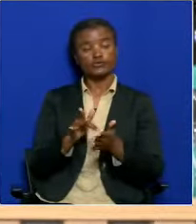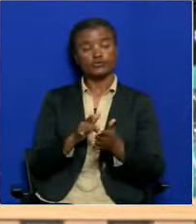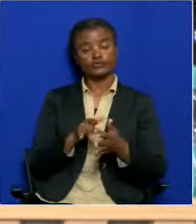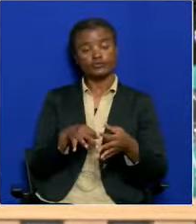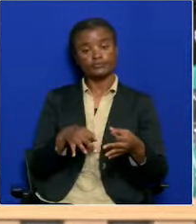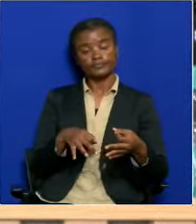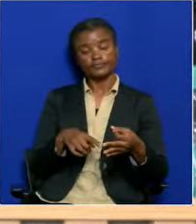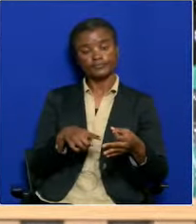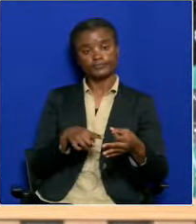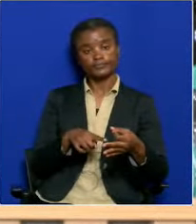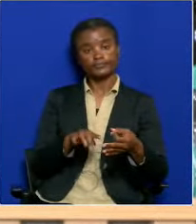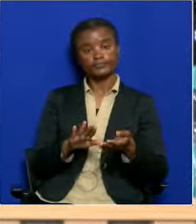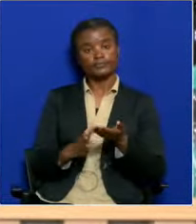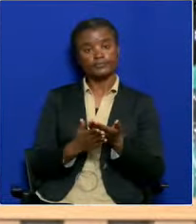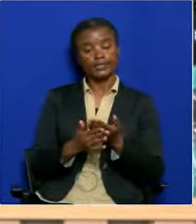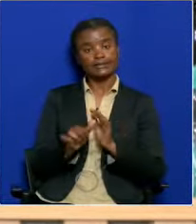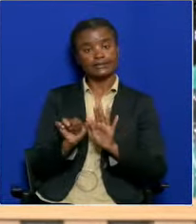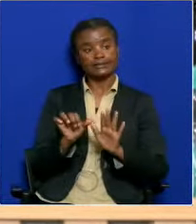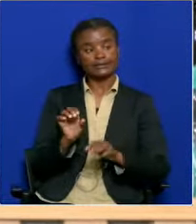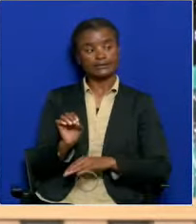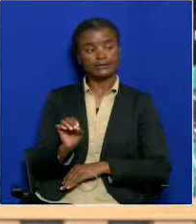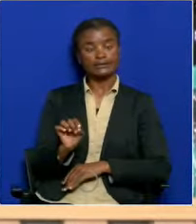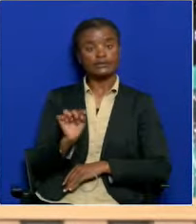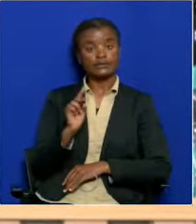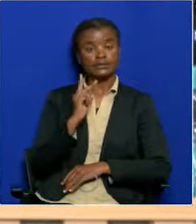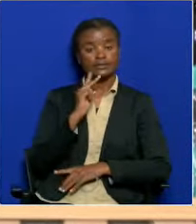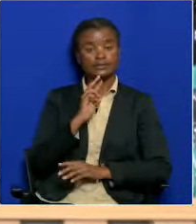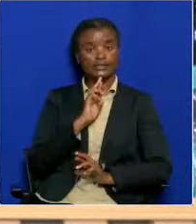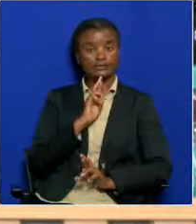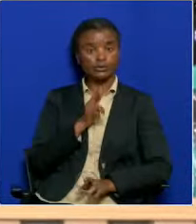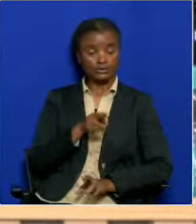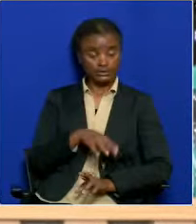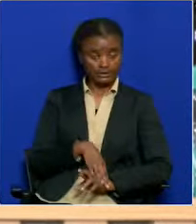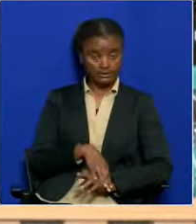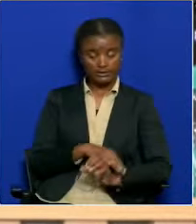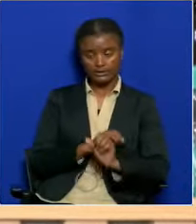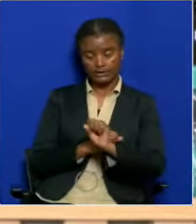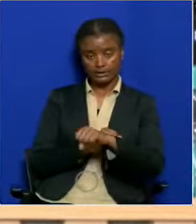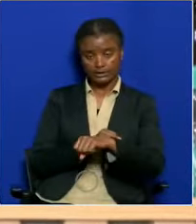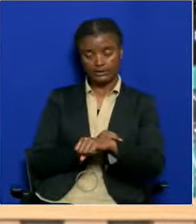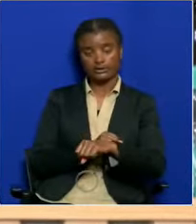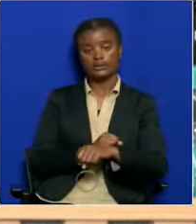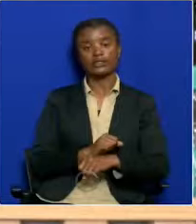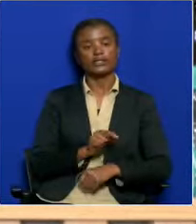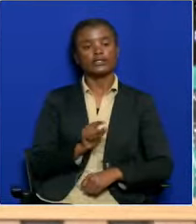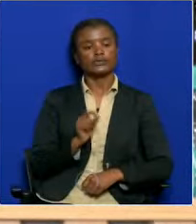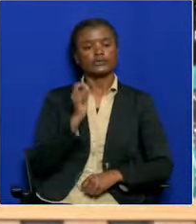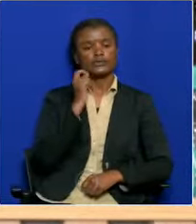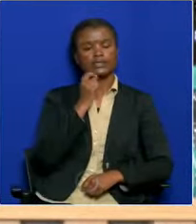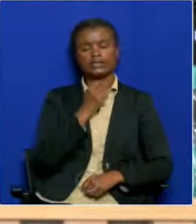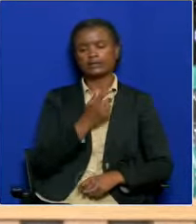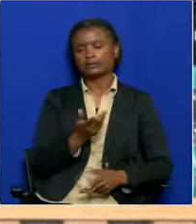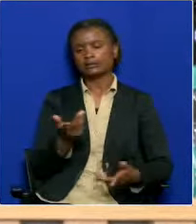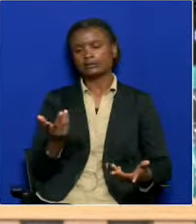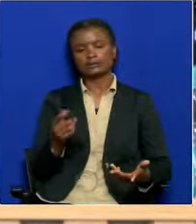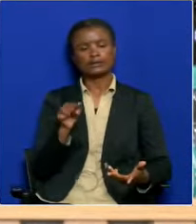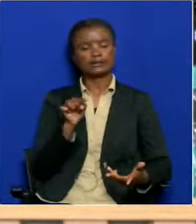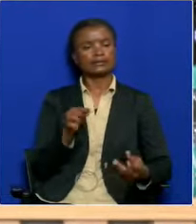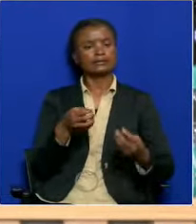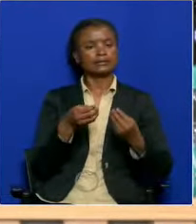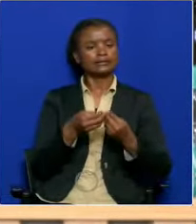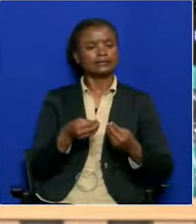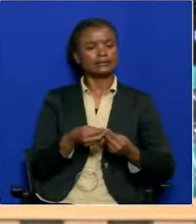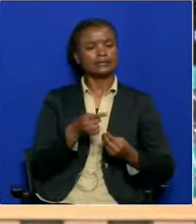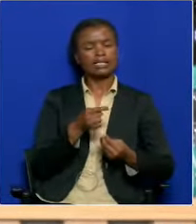your response there too. Yes. You say, Ish, this thing is turning ugly and dragging through the integrity